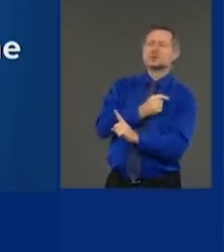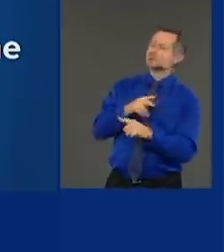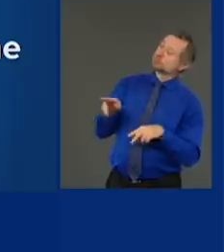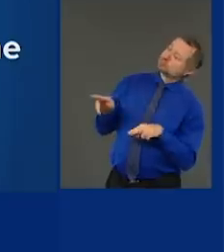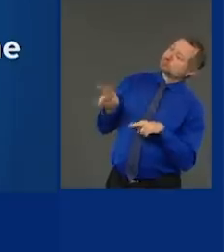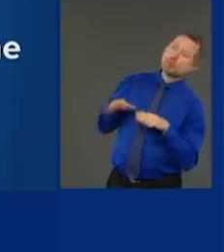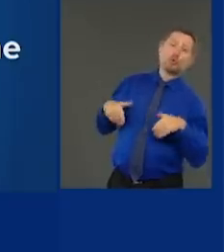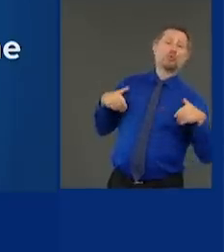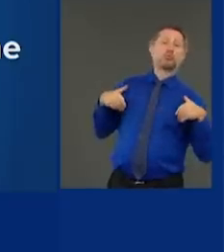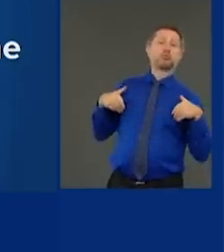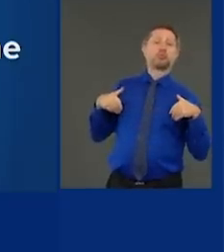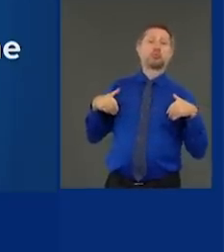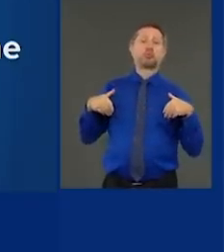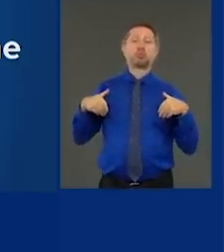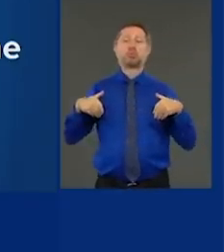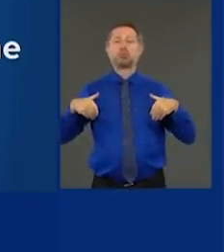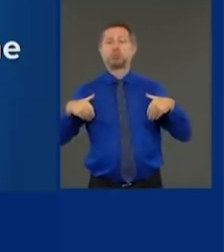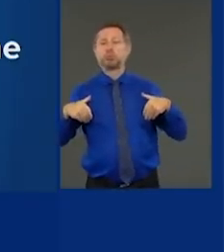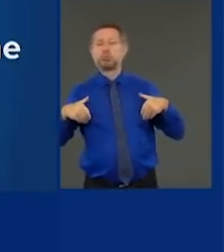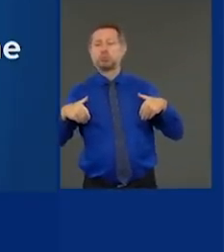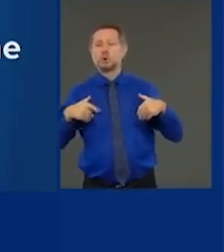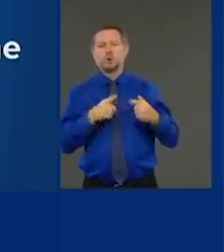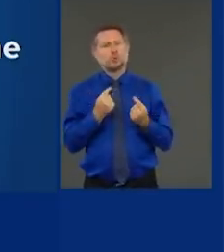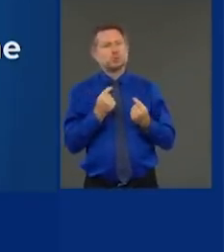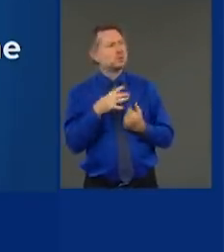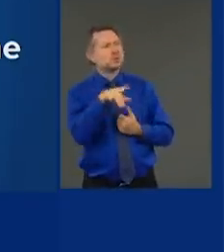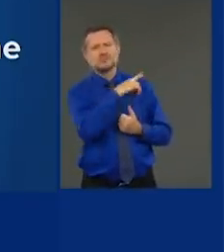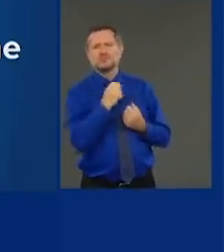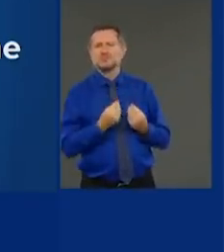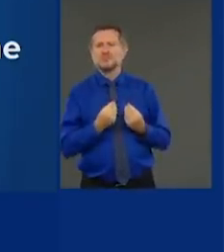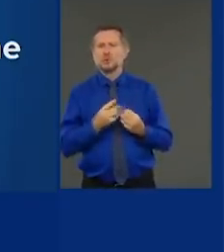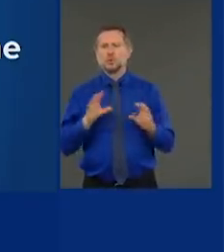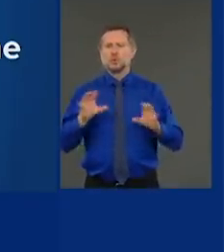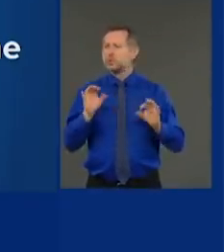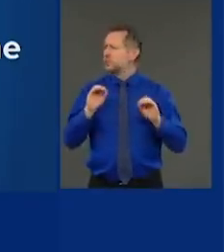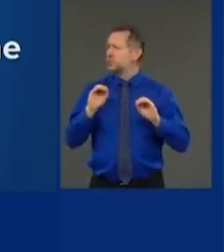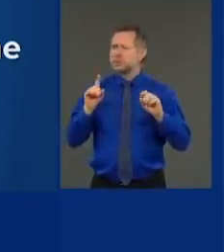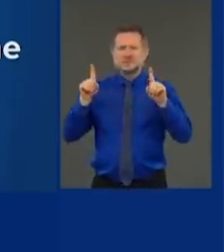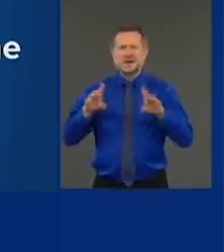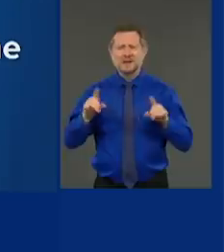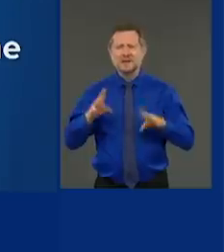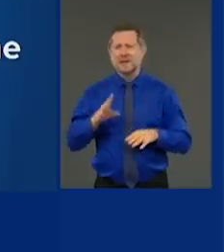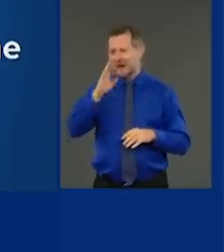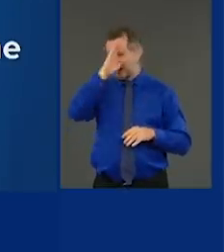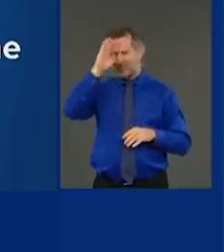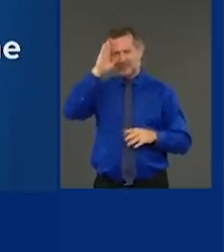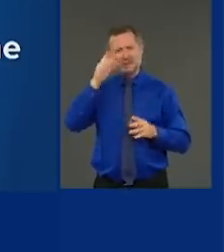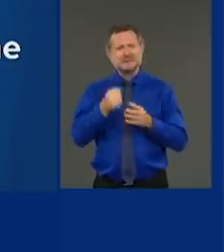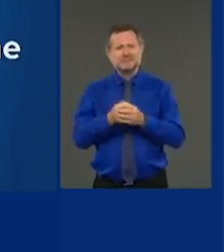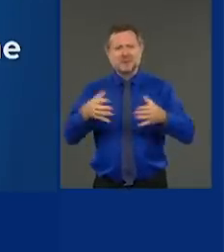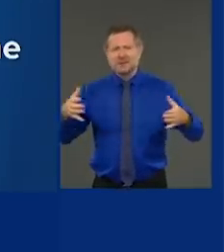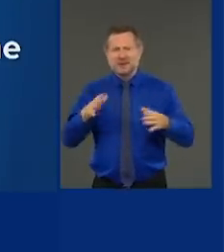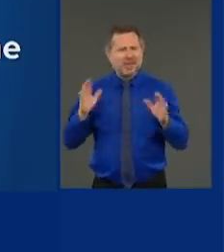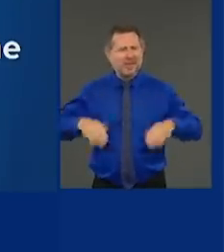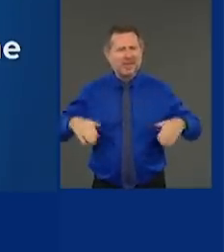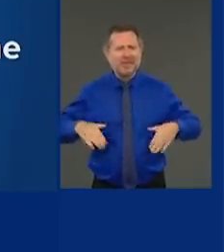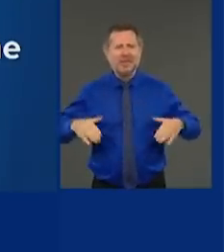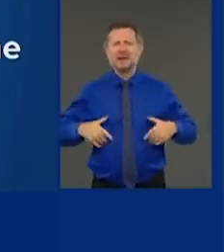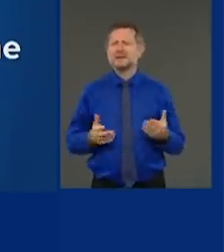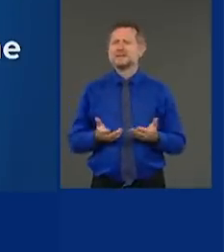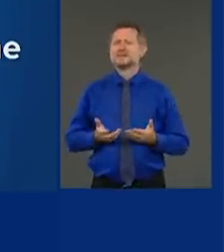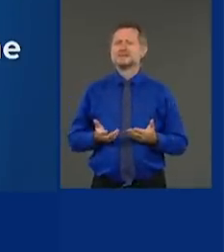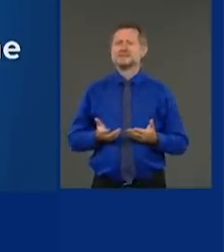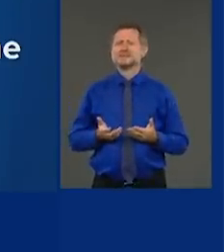testing operation? How did you not expand the capacity of your hospital system? How did you not